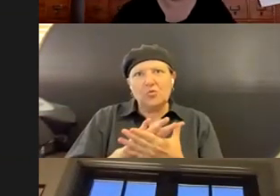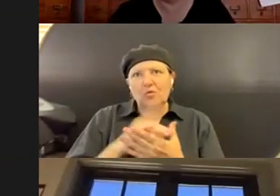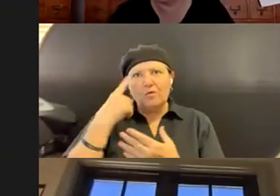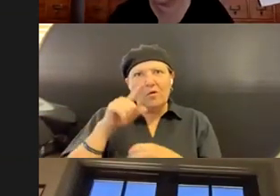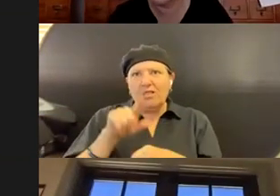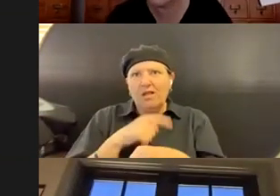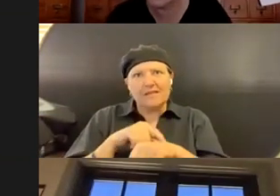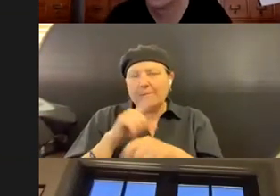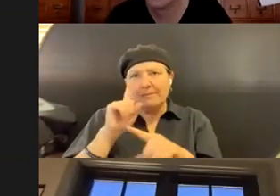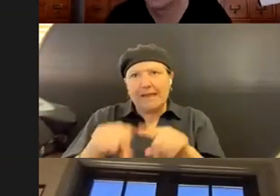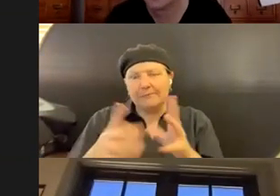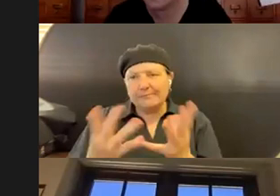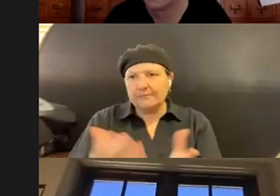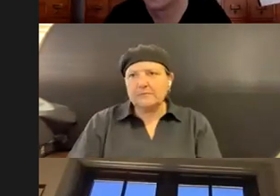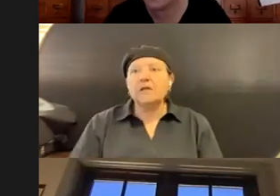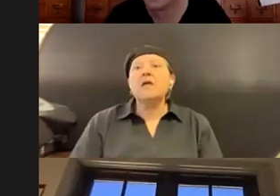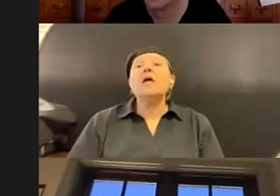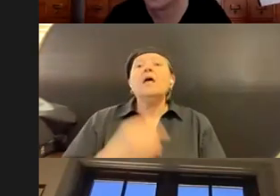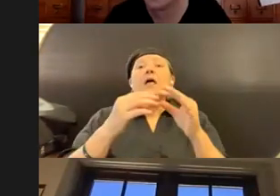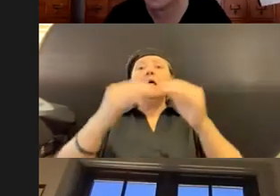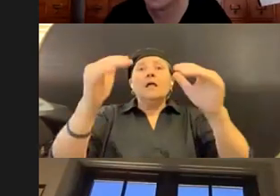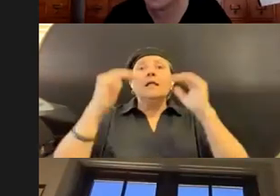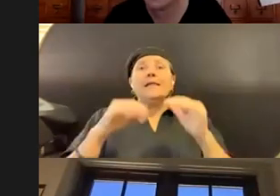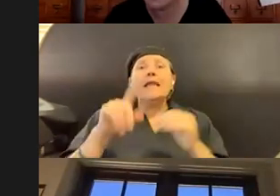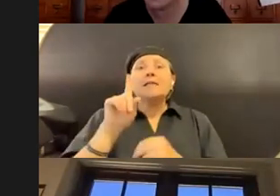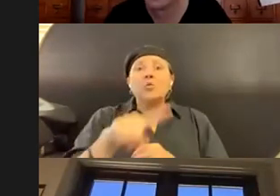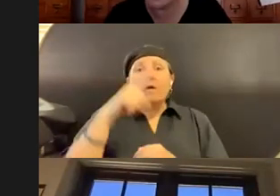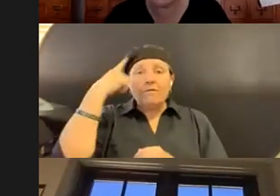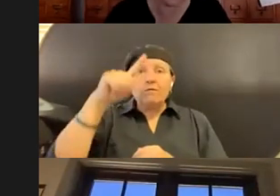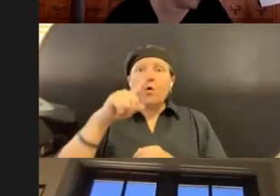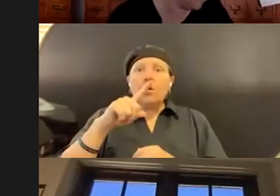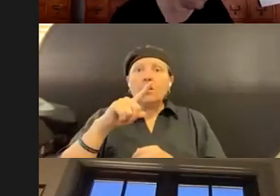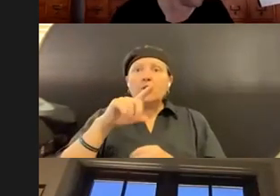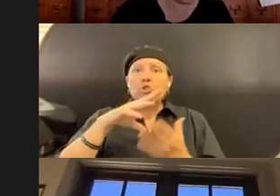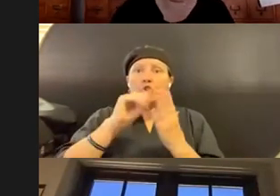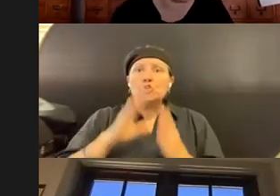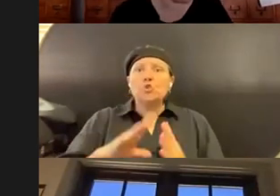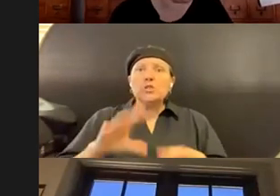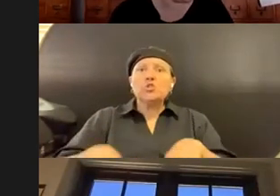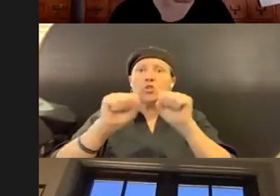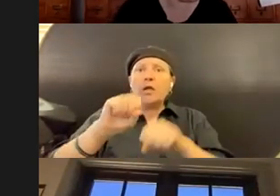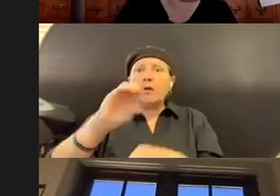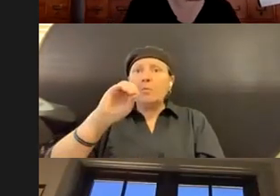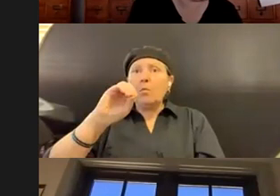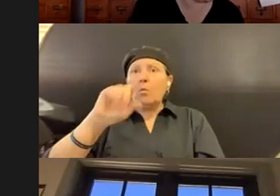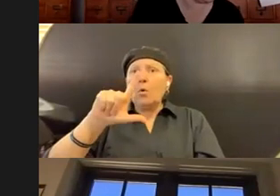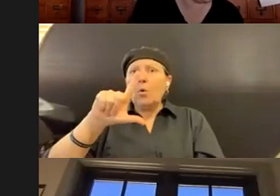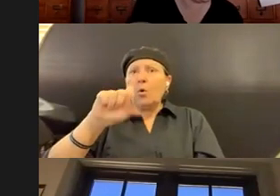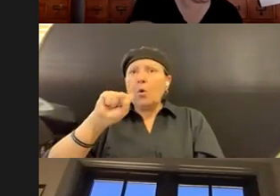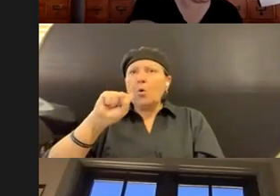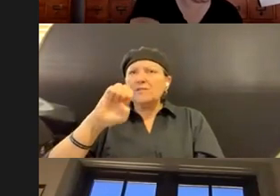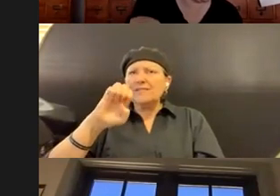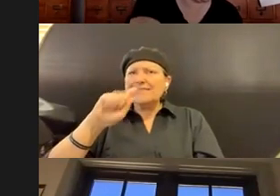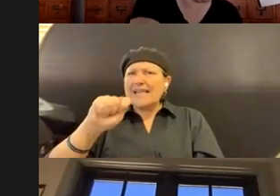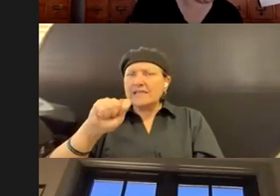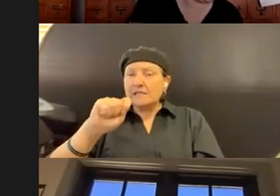All right, the next question was for students who took the OLSAT at the end of the year. What happened to those tests and test